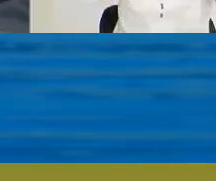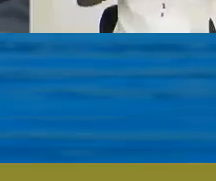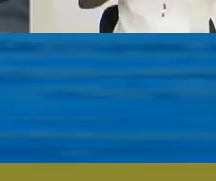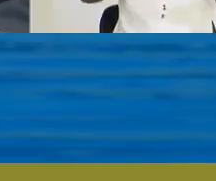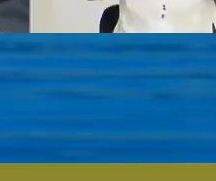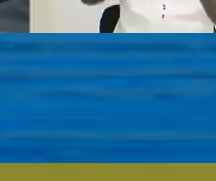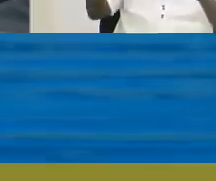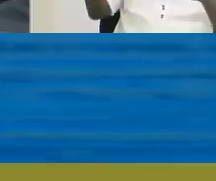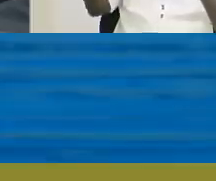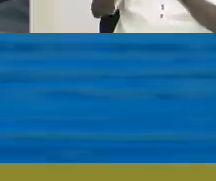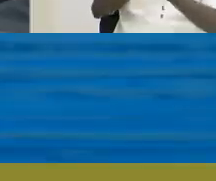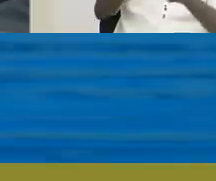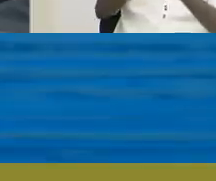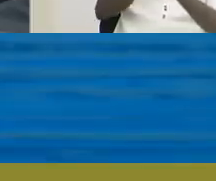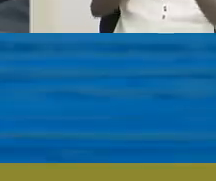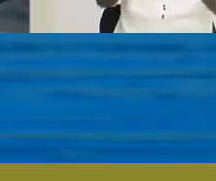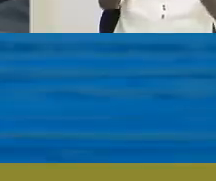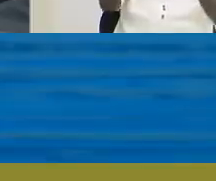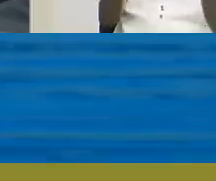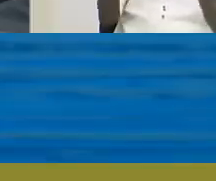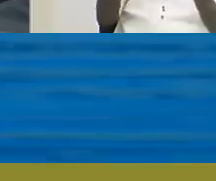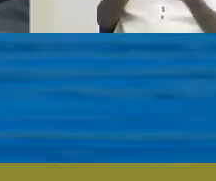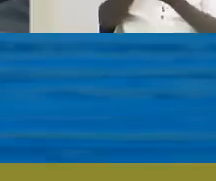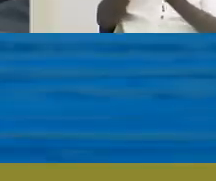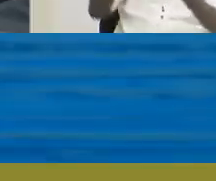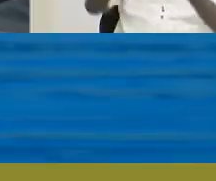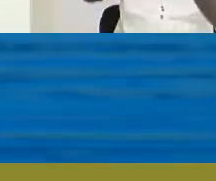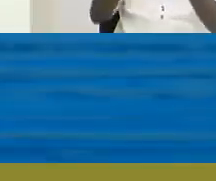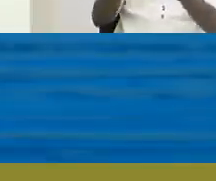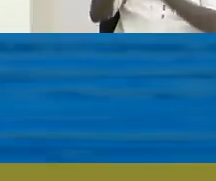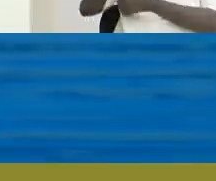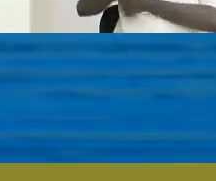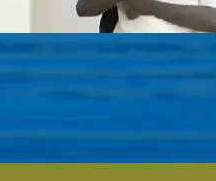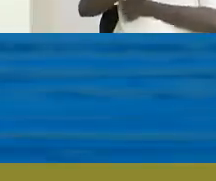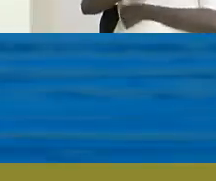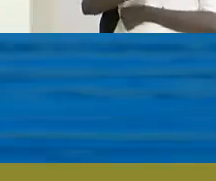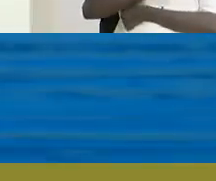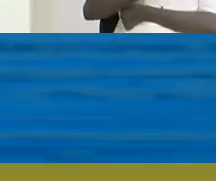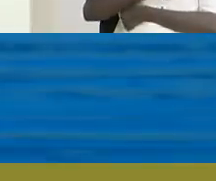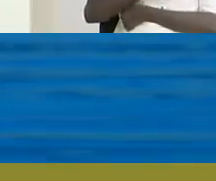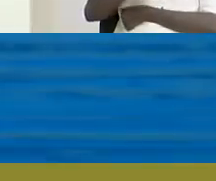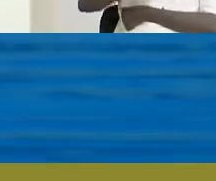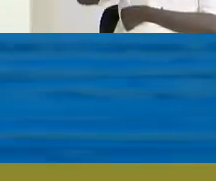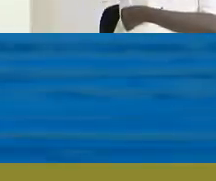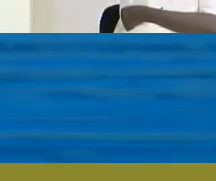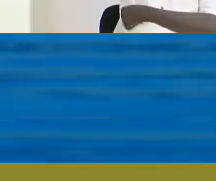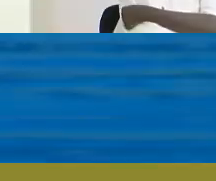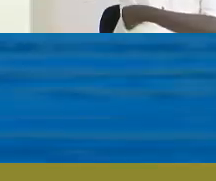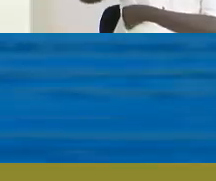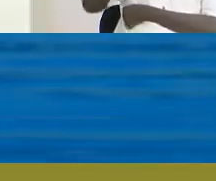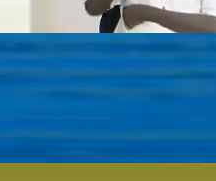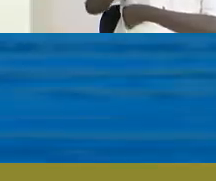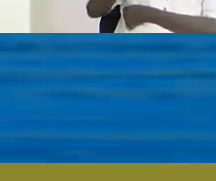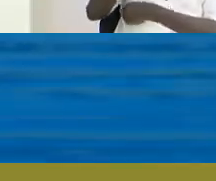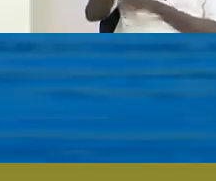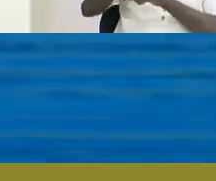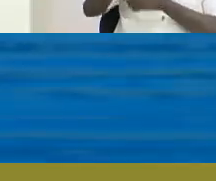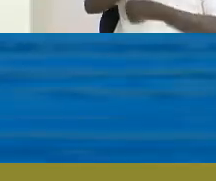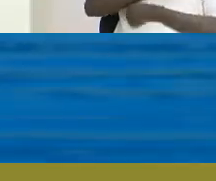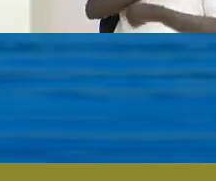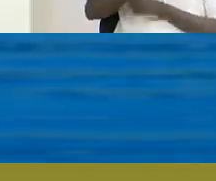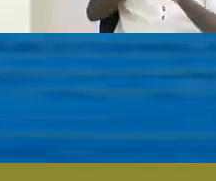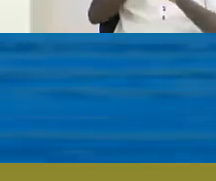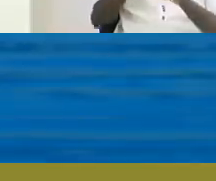that, of course, is a security threat. I understand that. But that threat was already